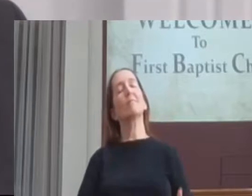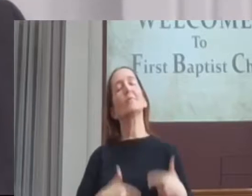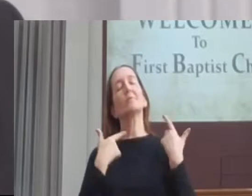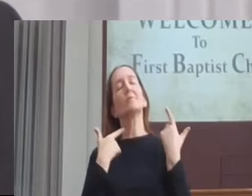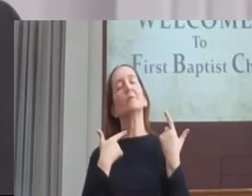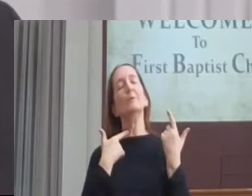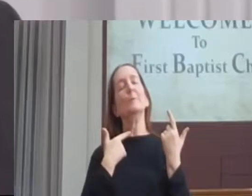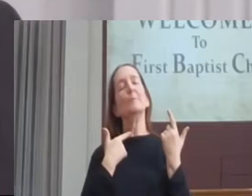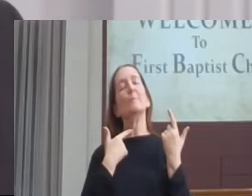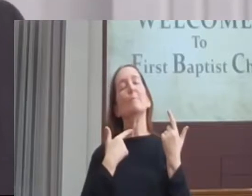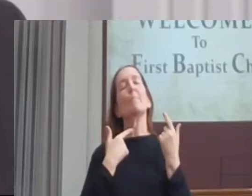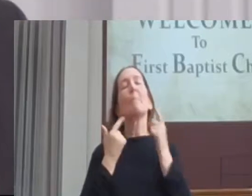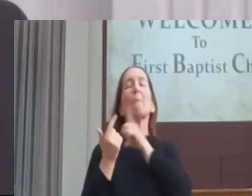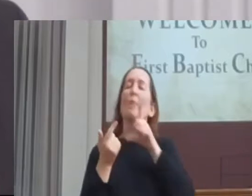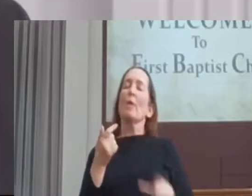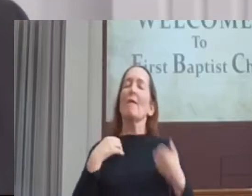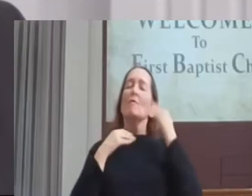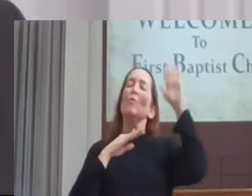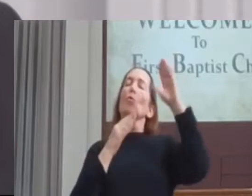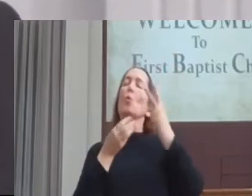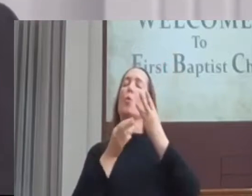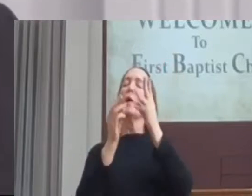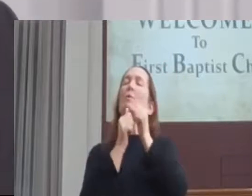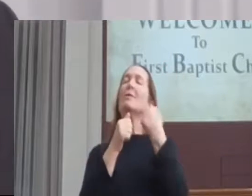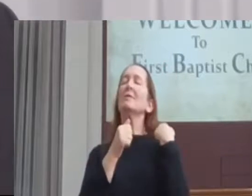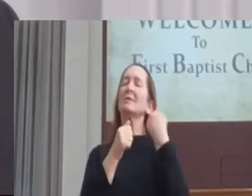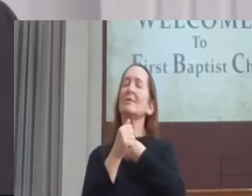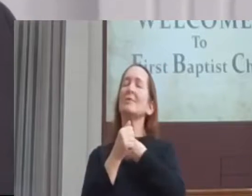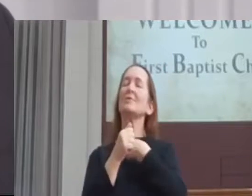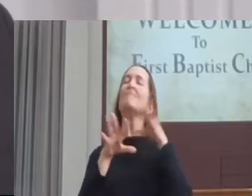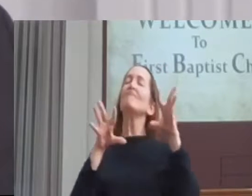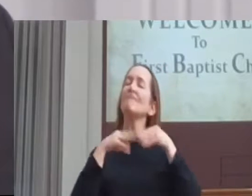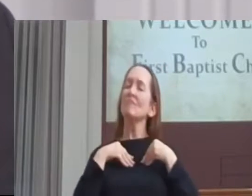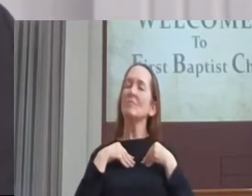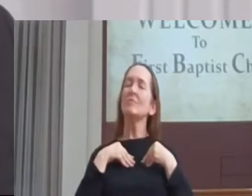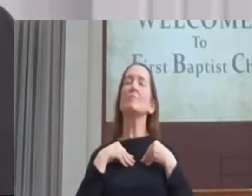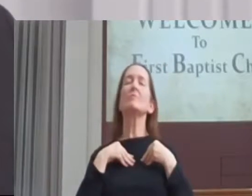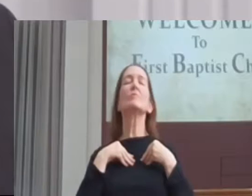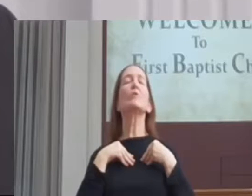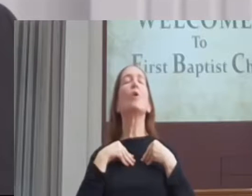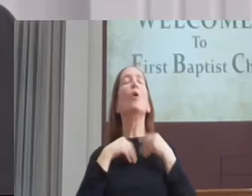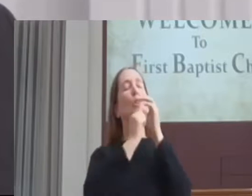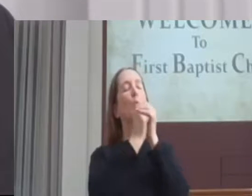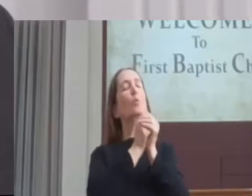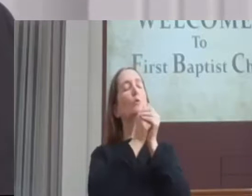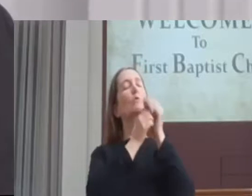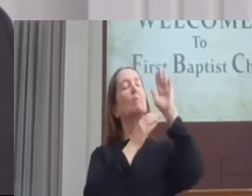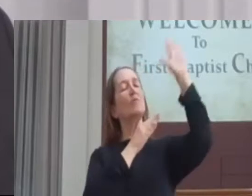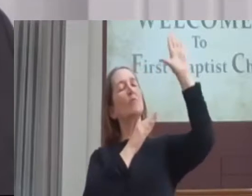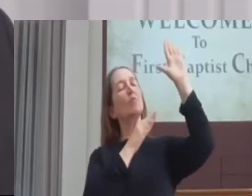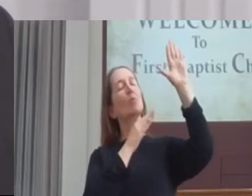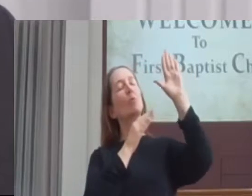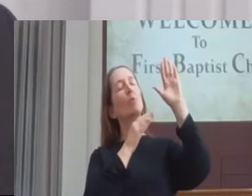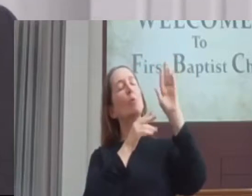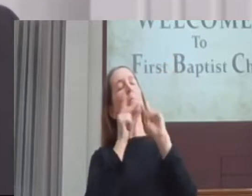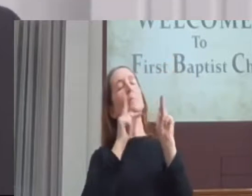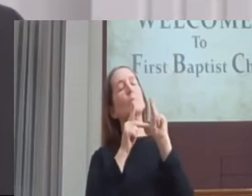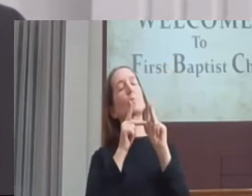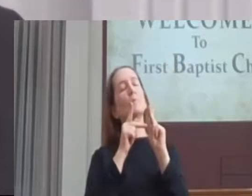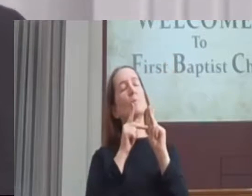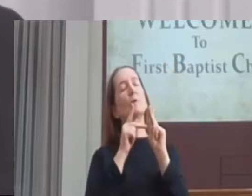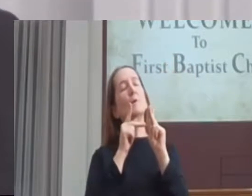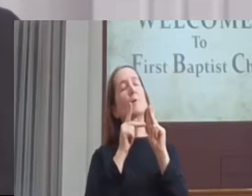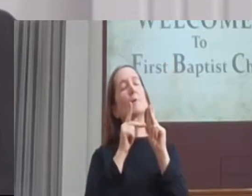lives. So, Lord, have Your way with us. Receive the worship of Your people as a blessing to You,